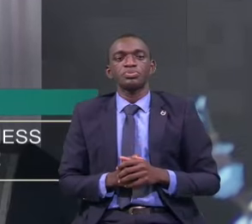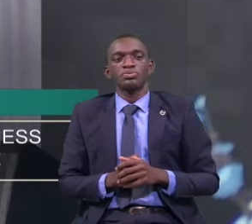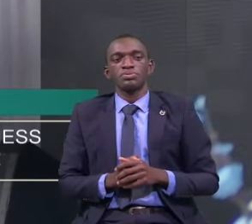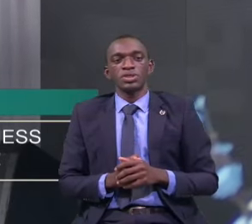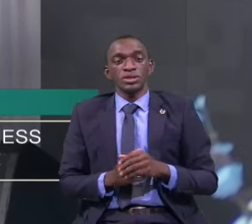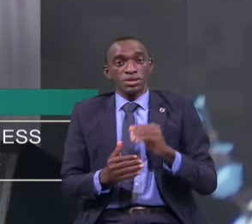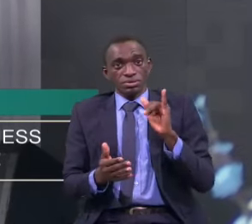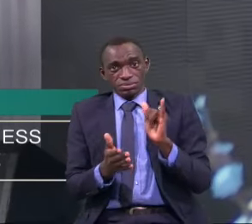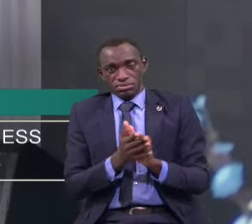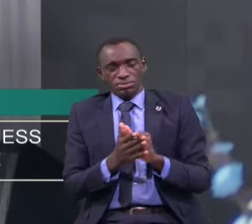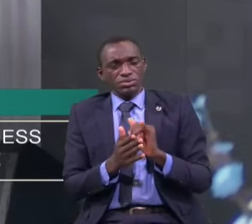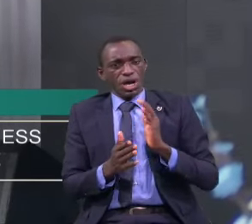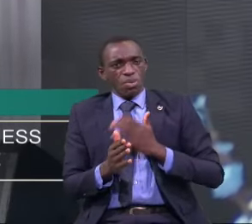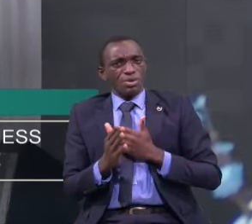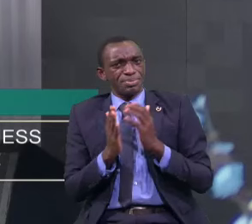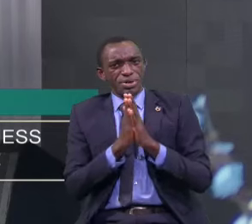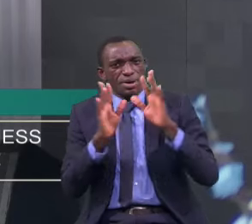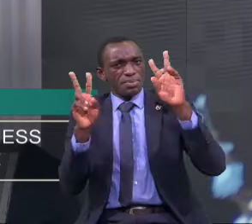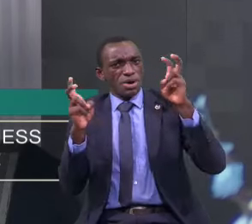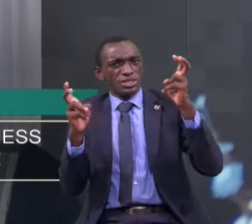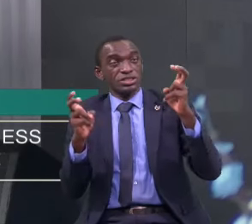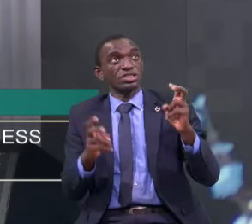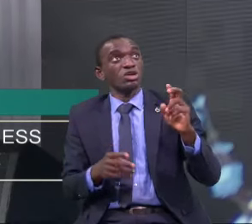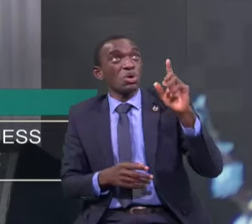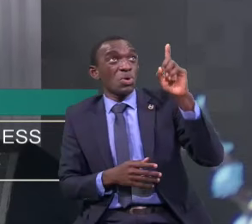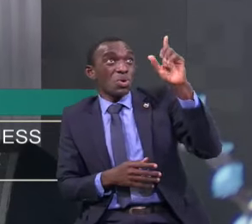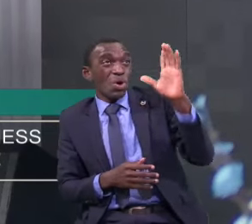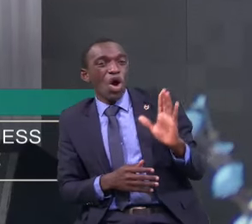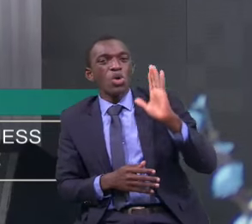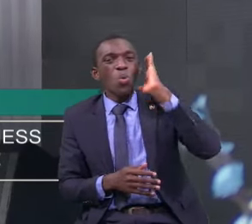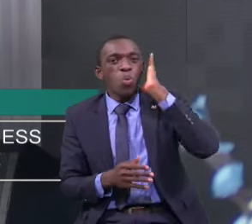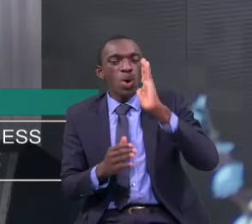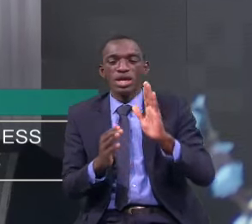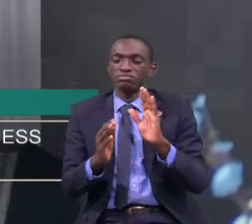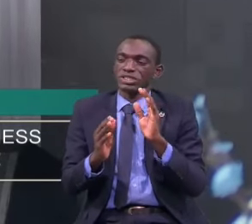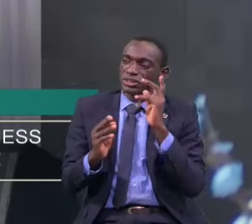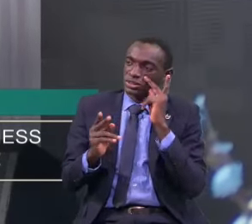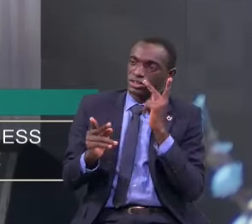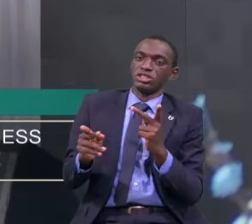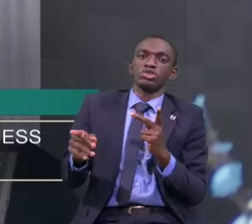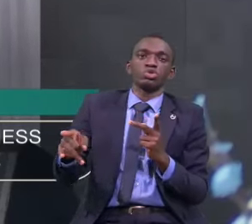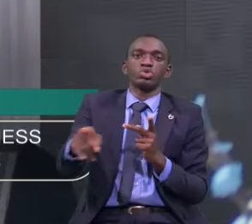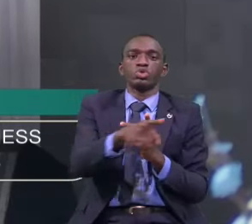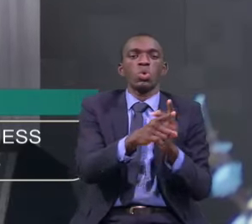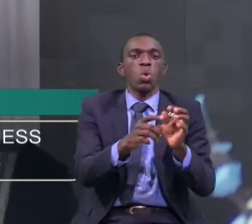That our God will count you worthy